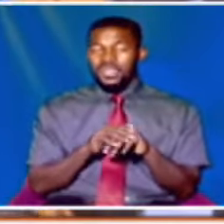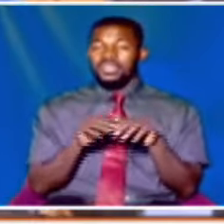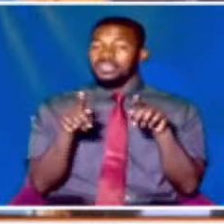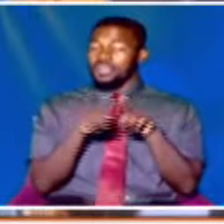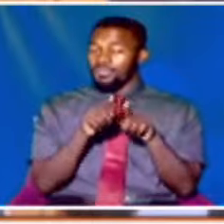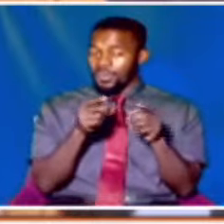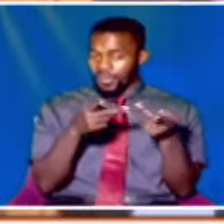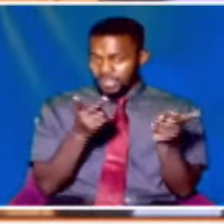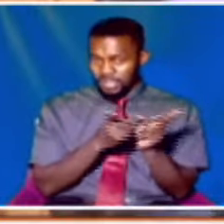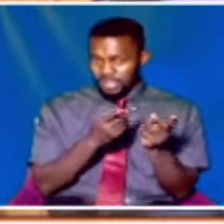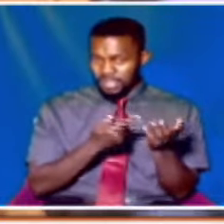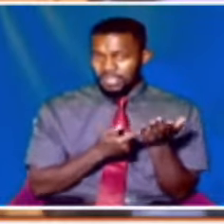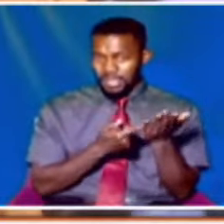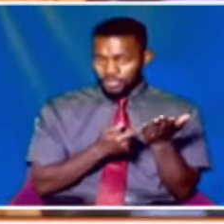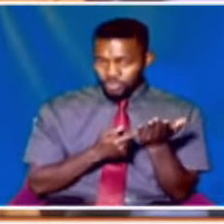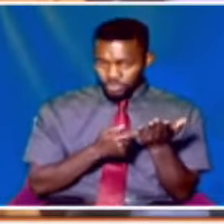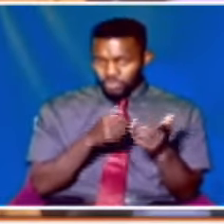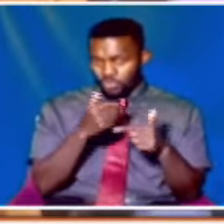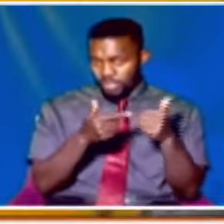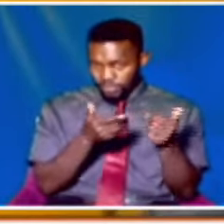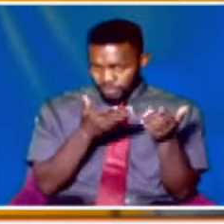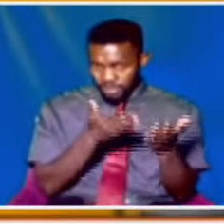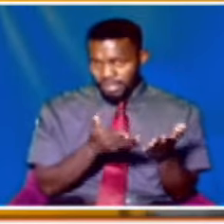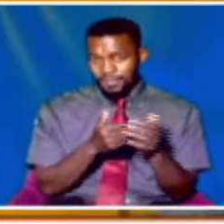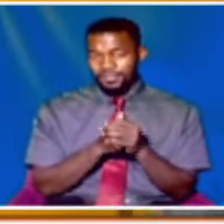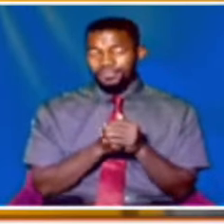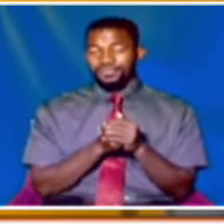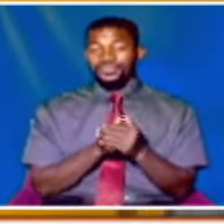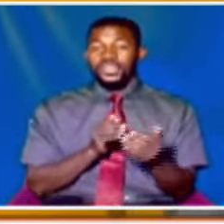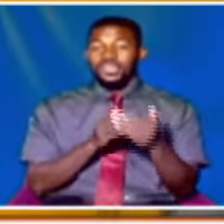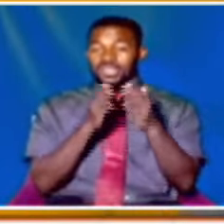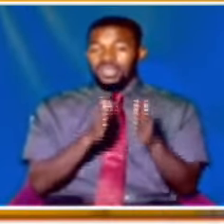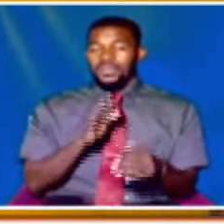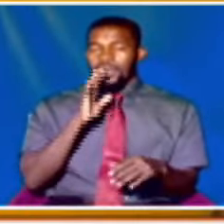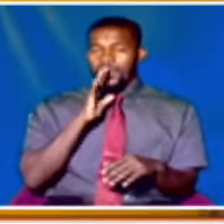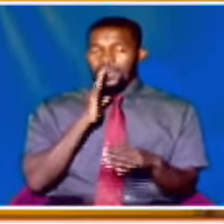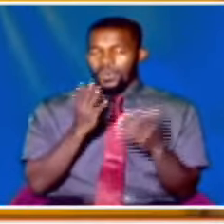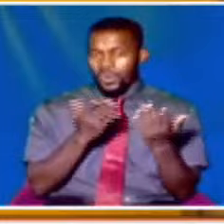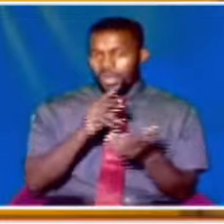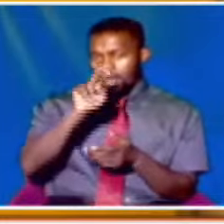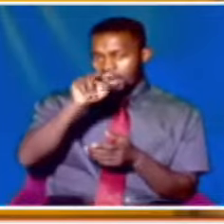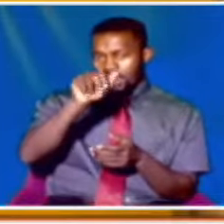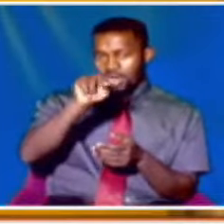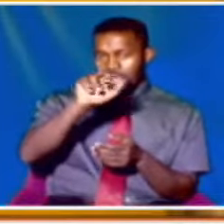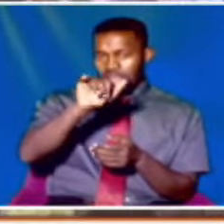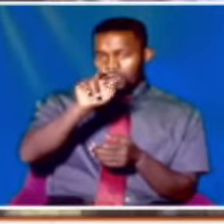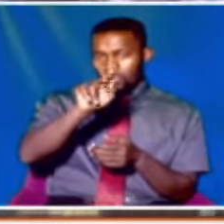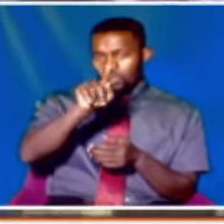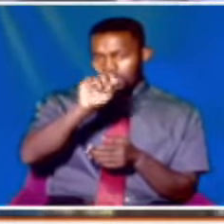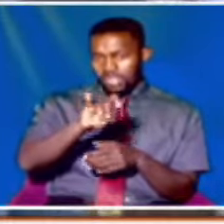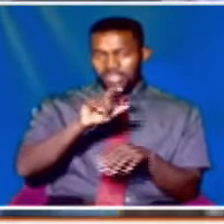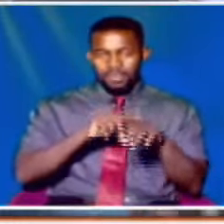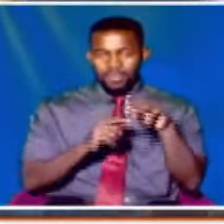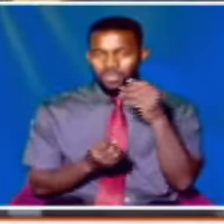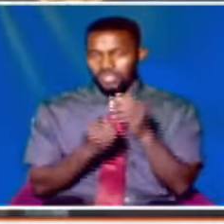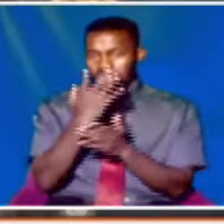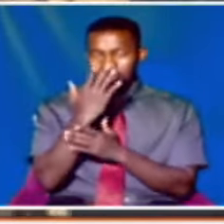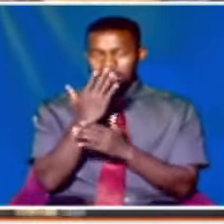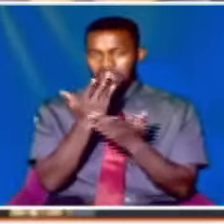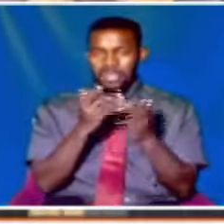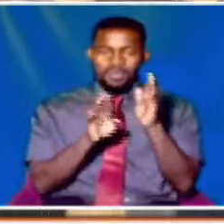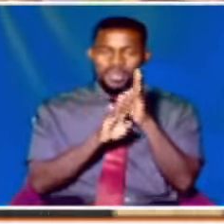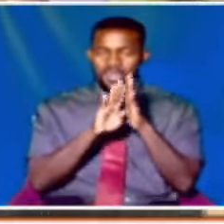cooperation and consultation is done. The leaders spoke in Nanyuki during the groundbreaking ceremony for the construction of